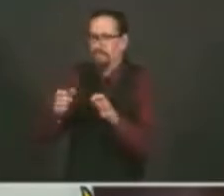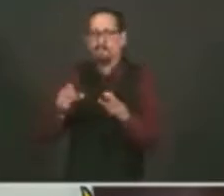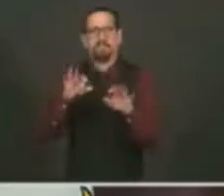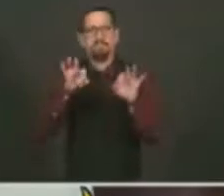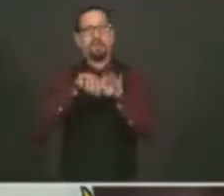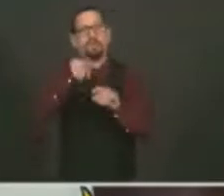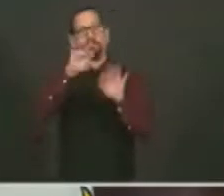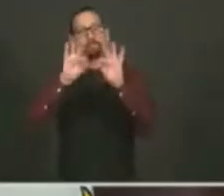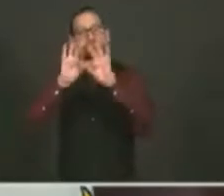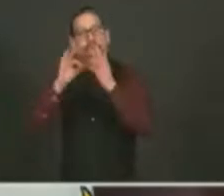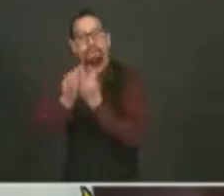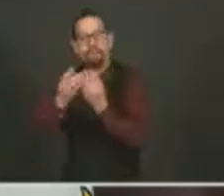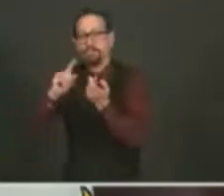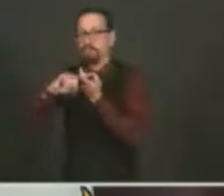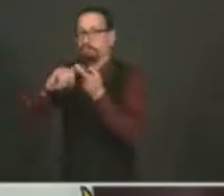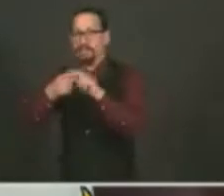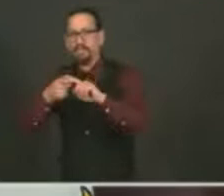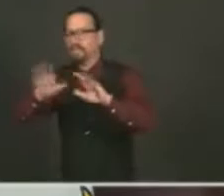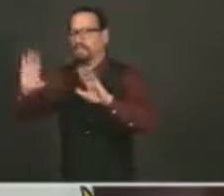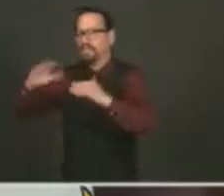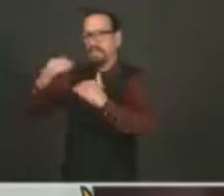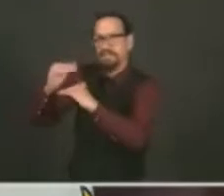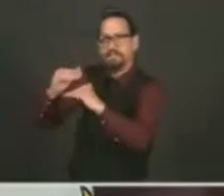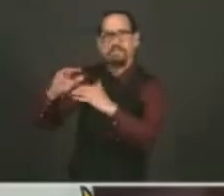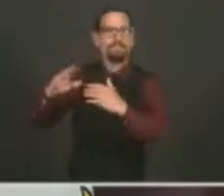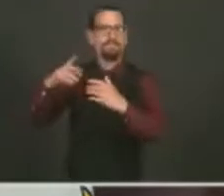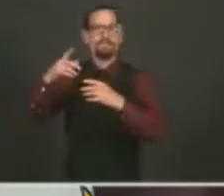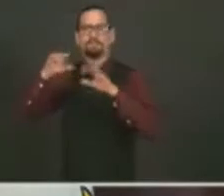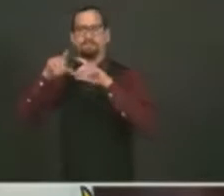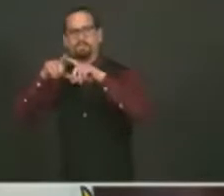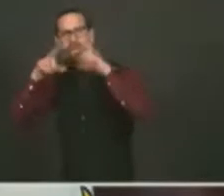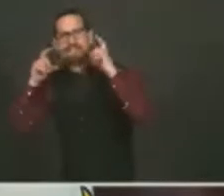church, coworkers, wear our masks always,